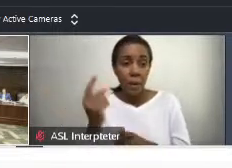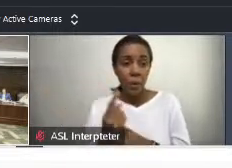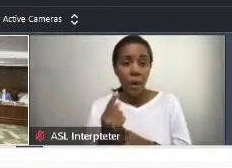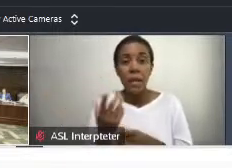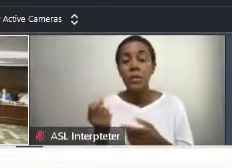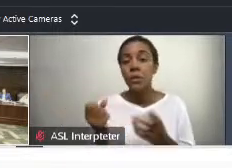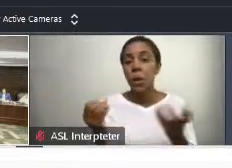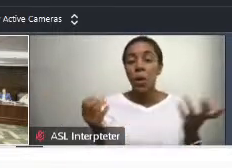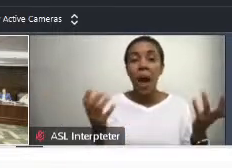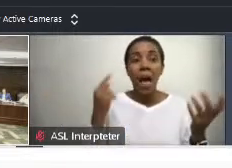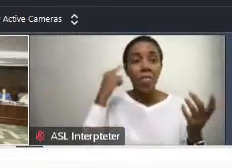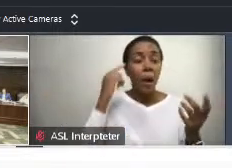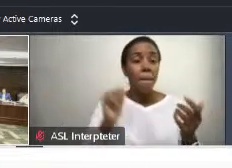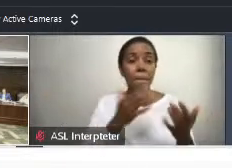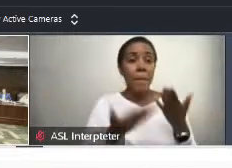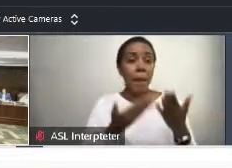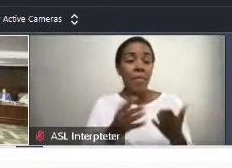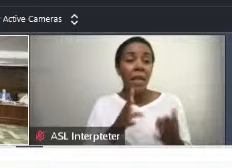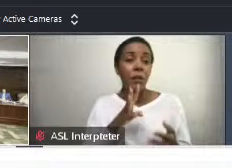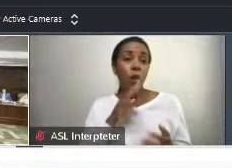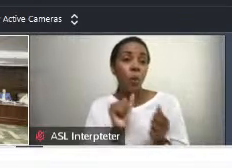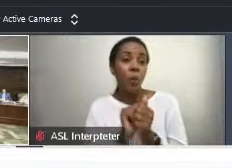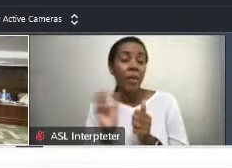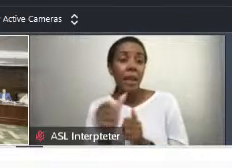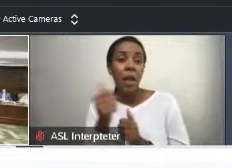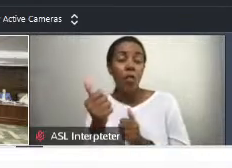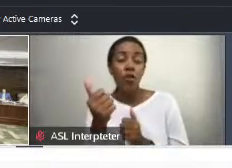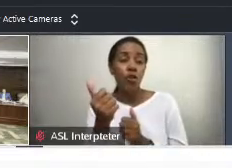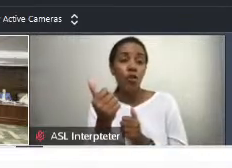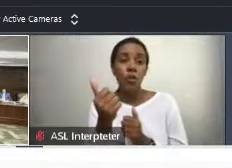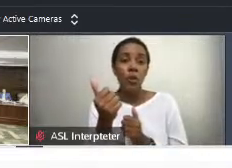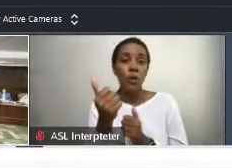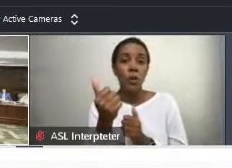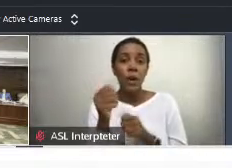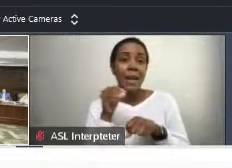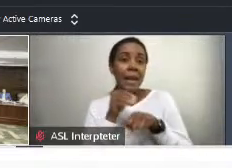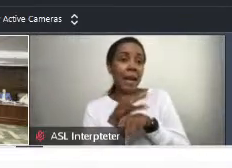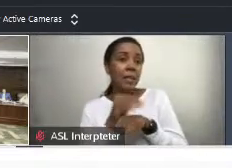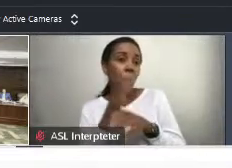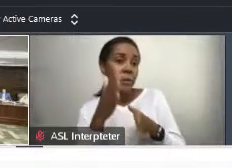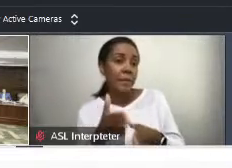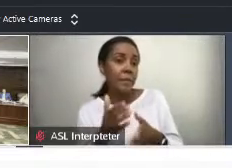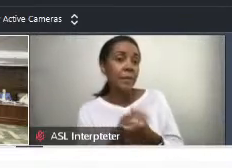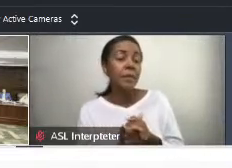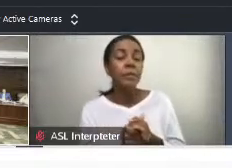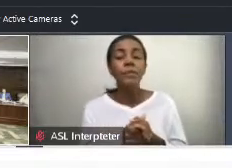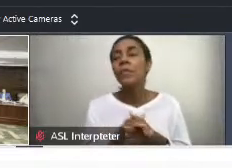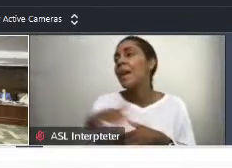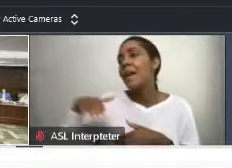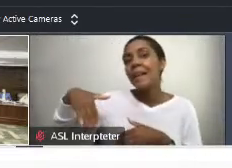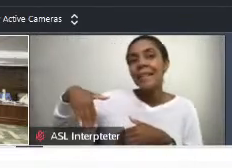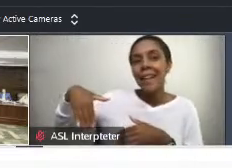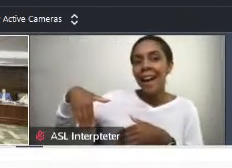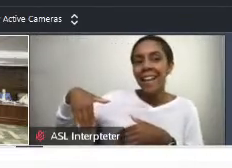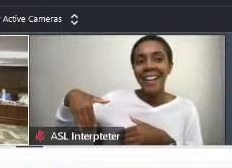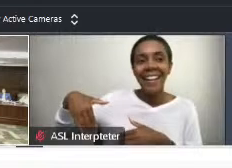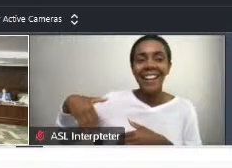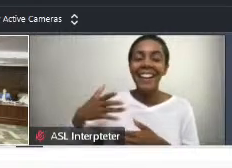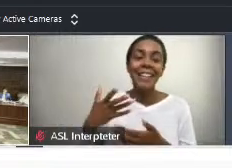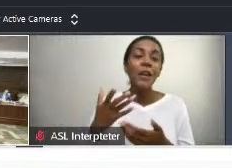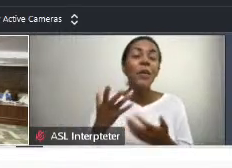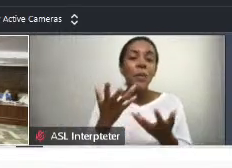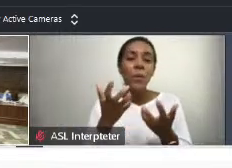So I thought maybe they had talked to some outside consultants or something. No, not yet, ma'am. We're trying to give you a scope on the outside since we